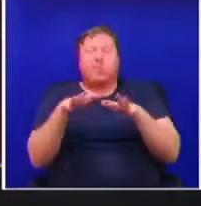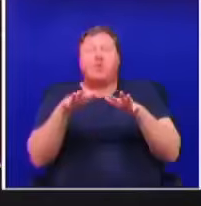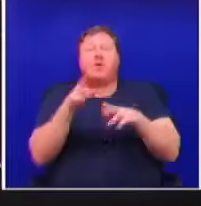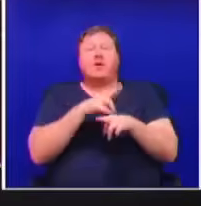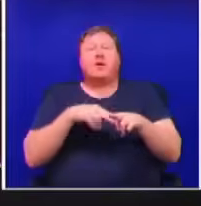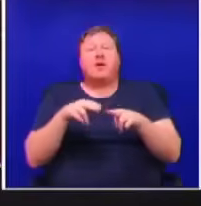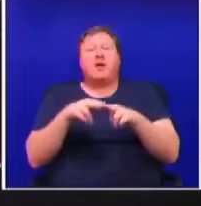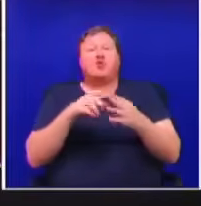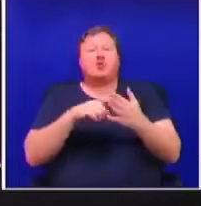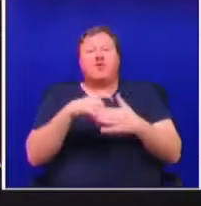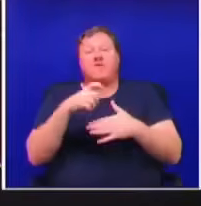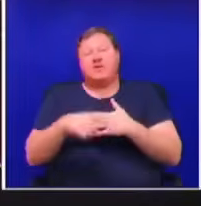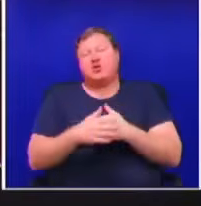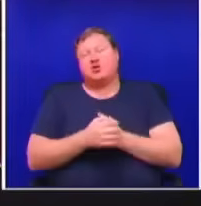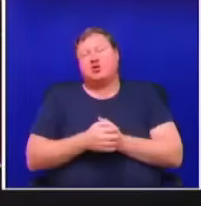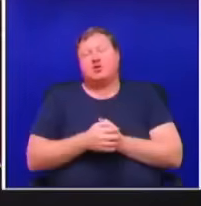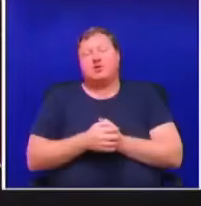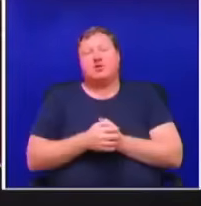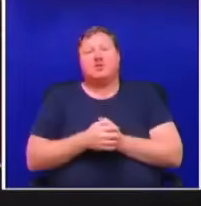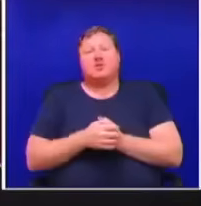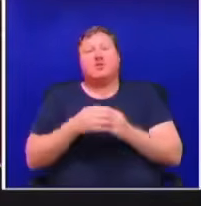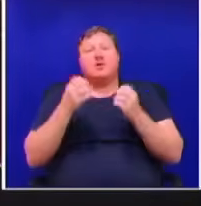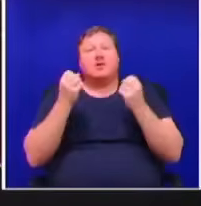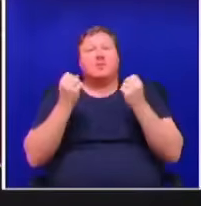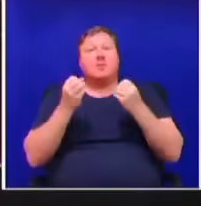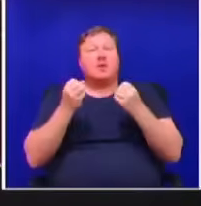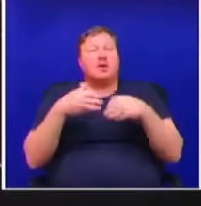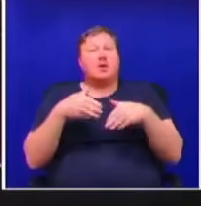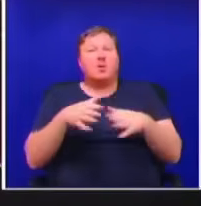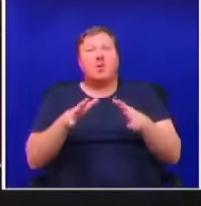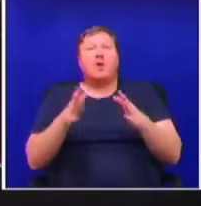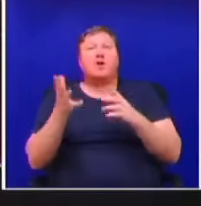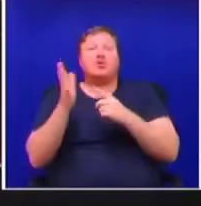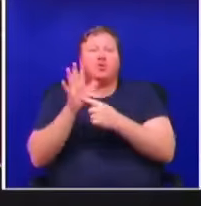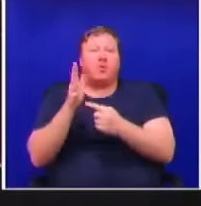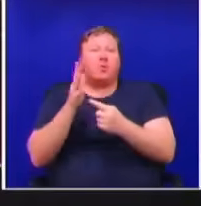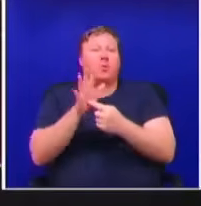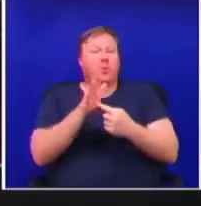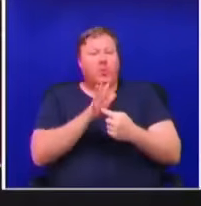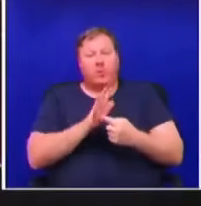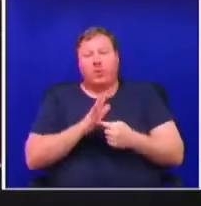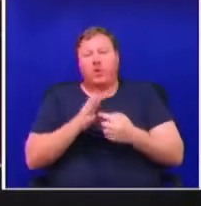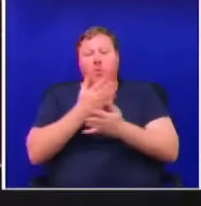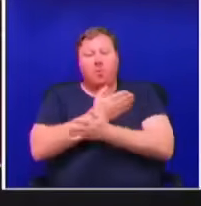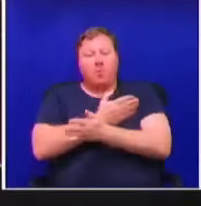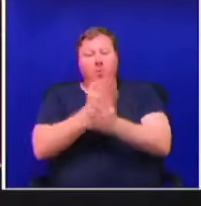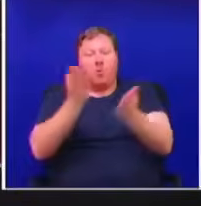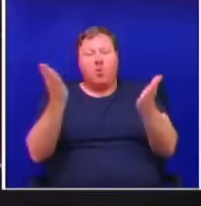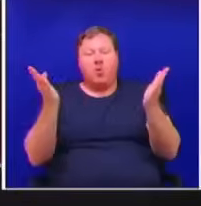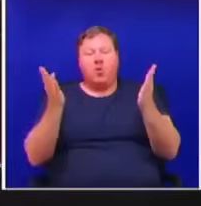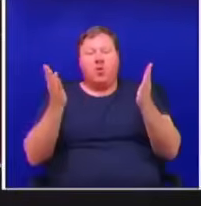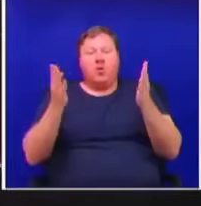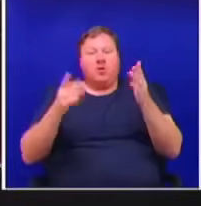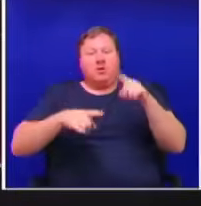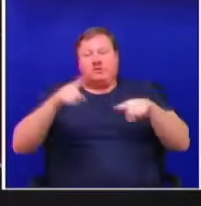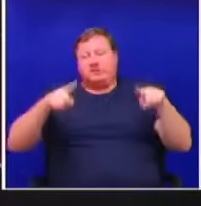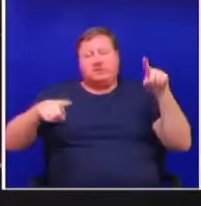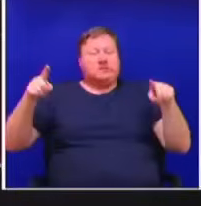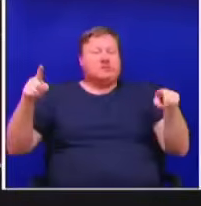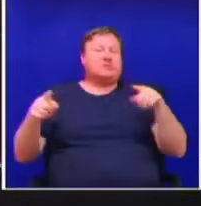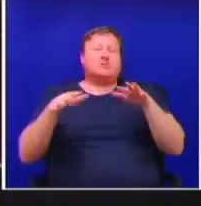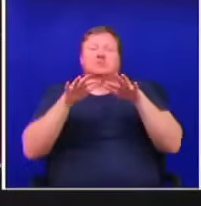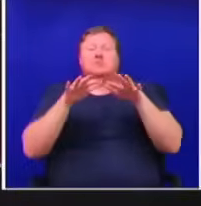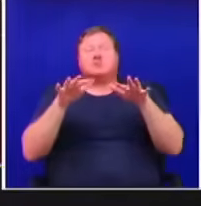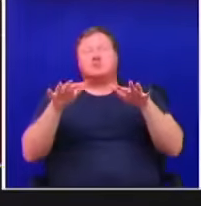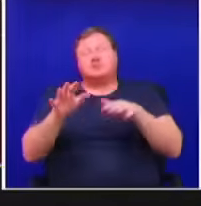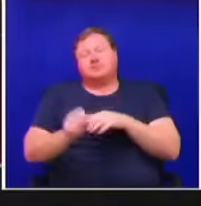Convention. In many ways, the National Convention reflected the broad and vibrant diversity